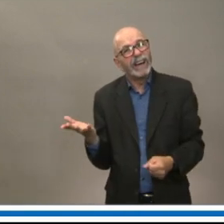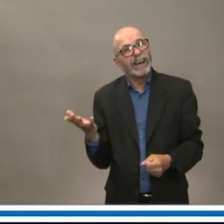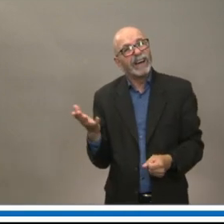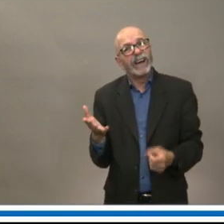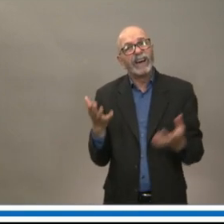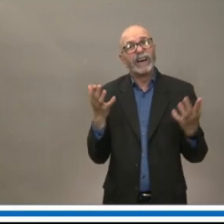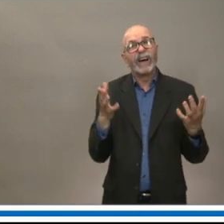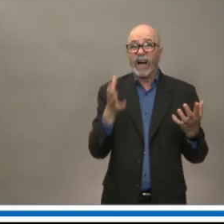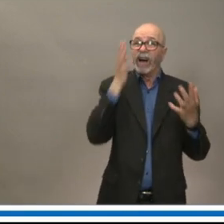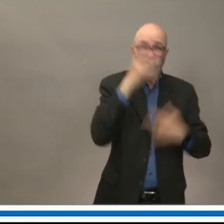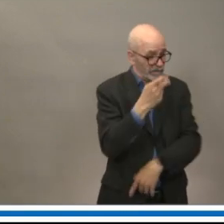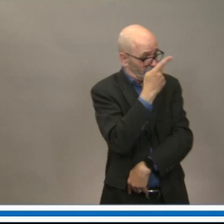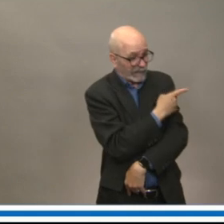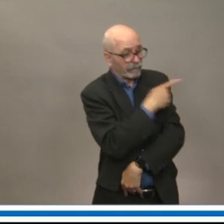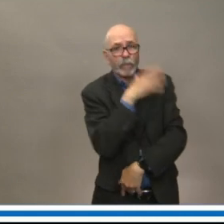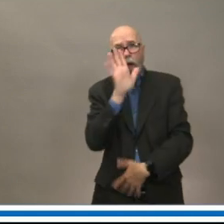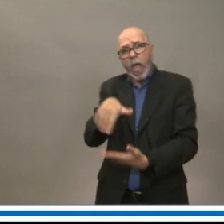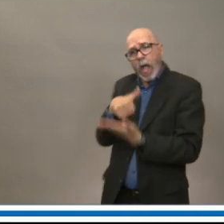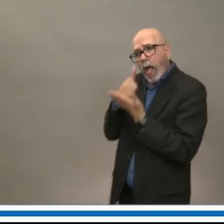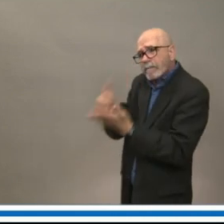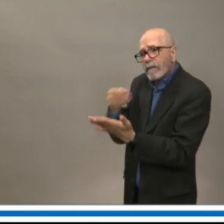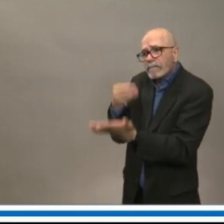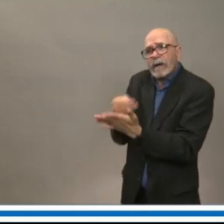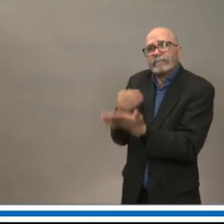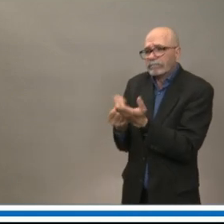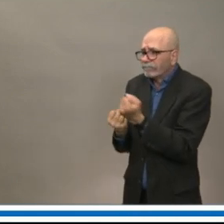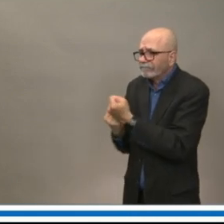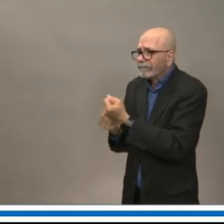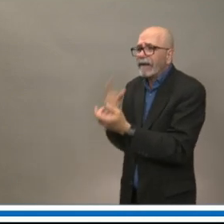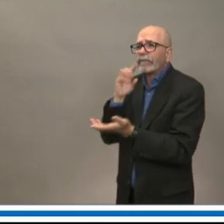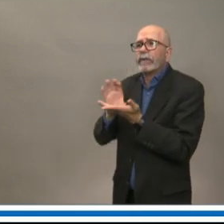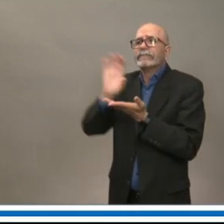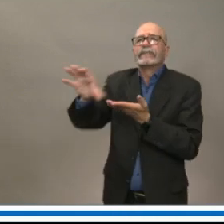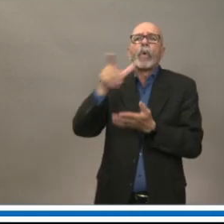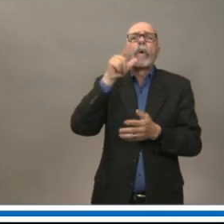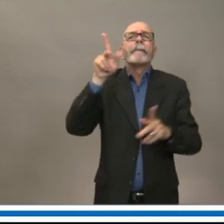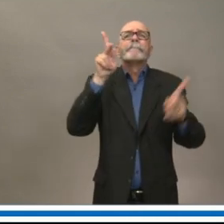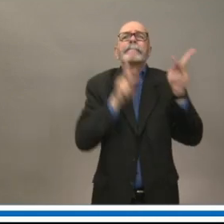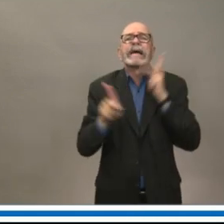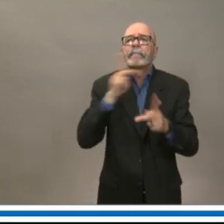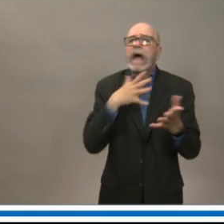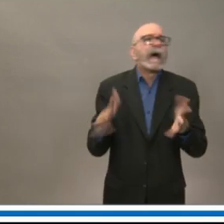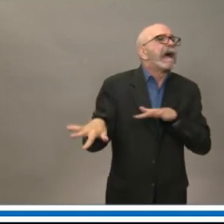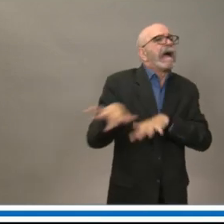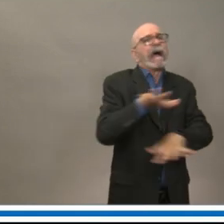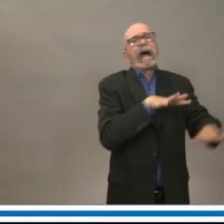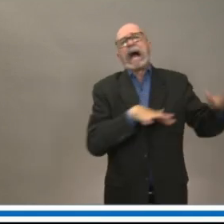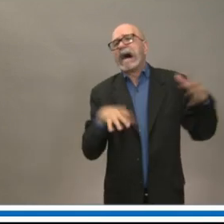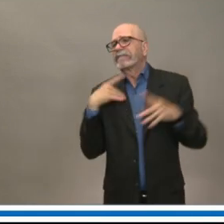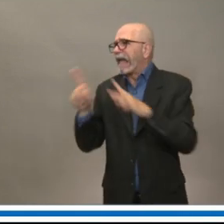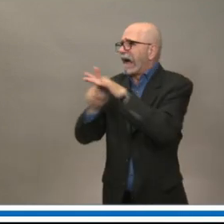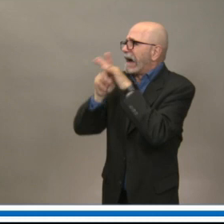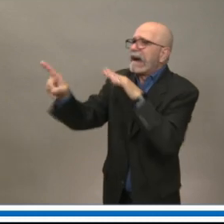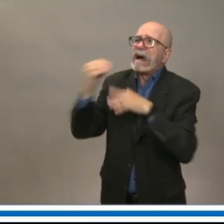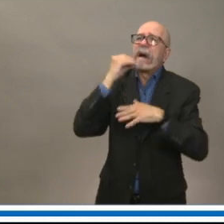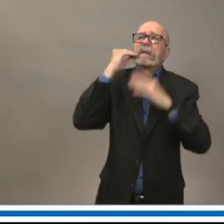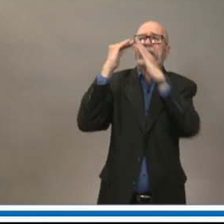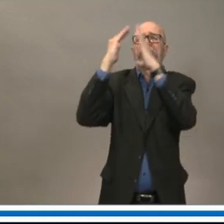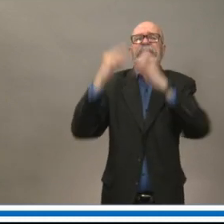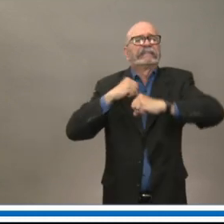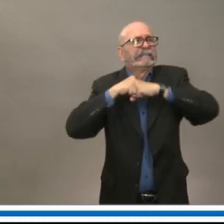providing funding to businesses such as hotels in order to provide more support to domestic violence